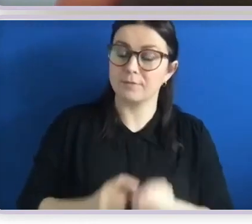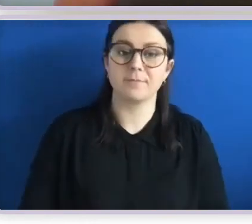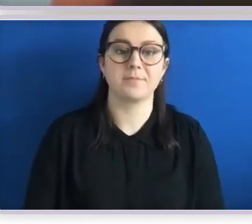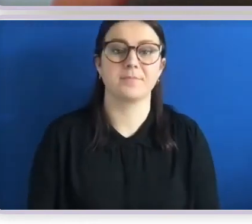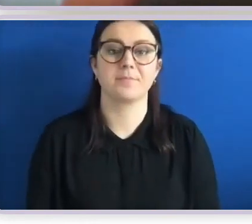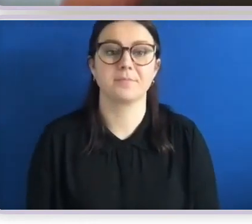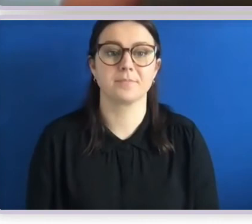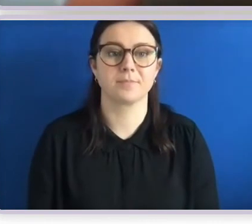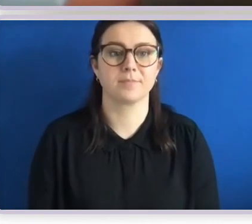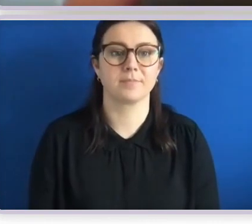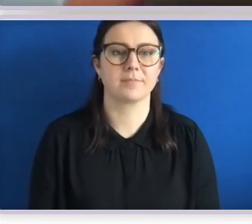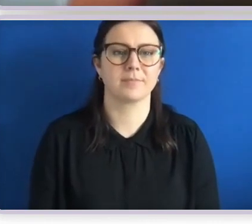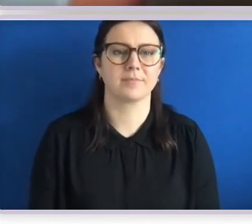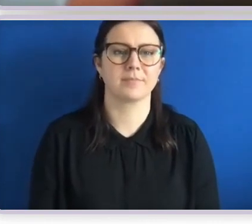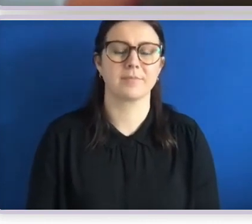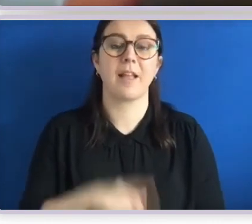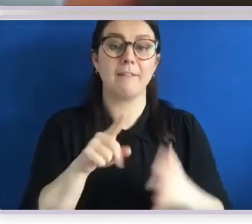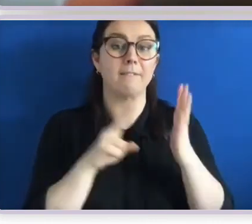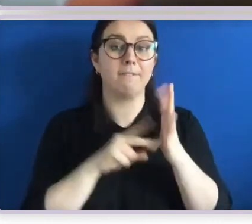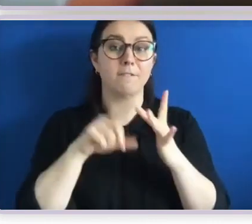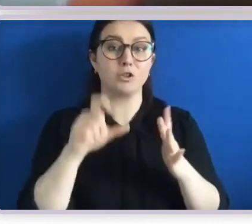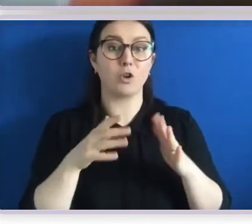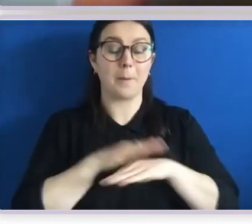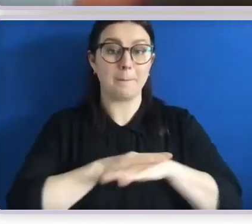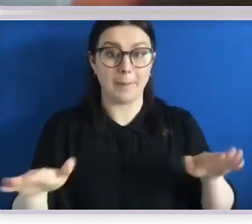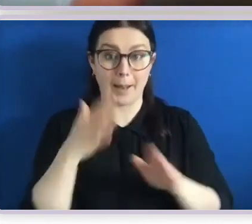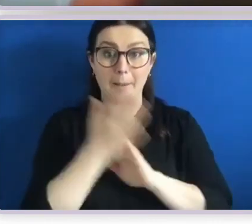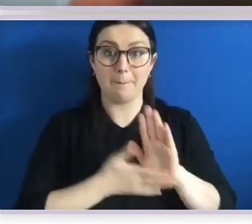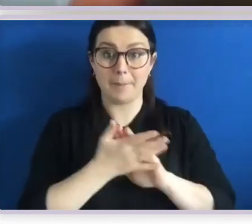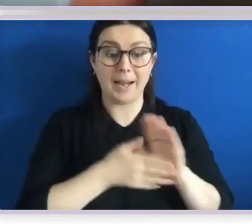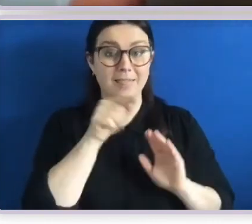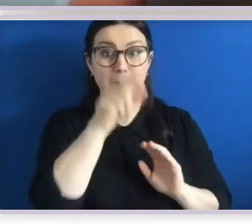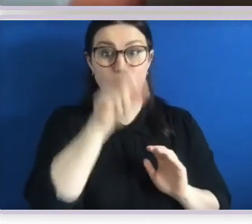Does the Victorian ban mean they are free to work interstate?